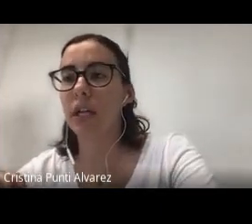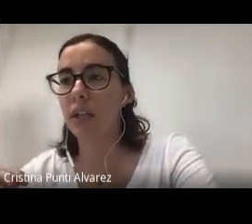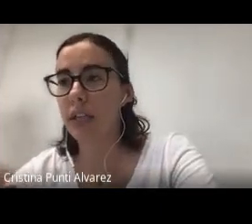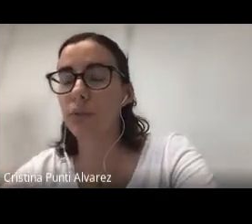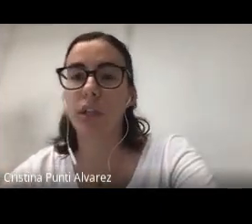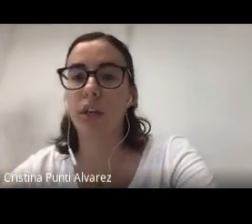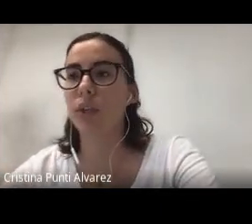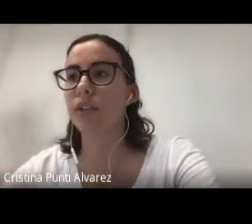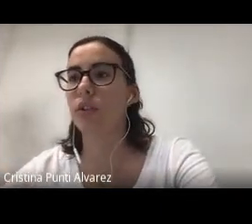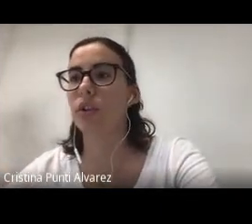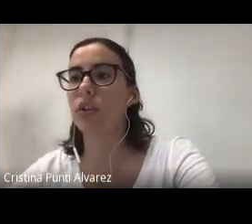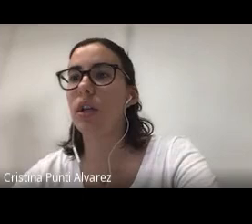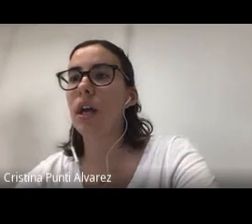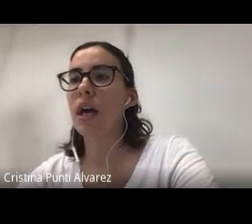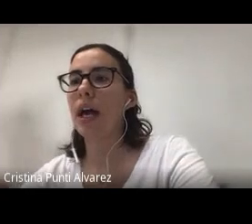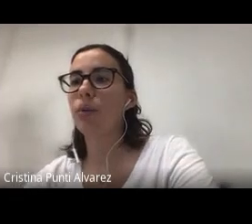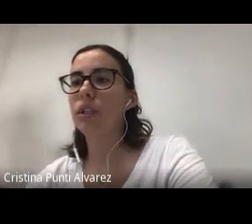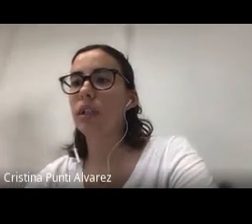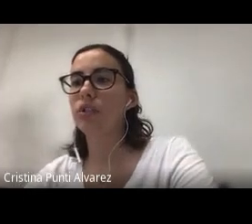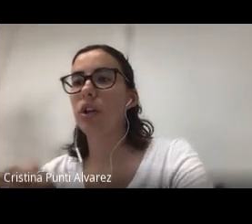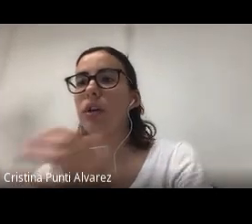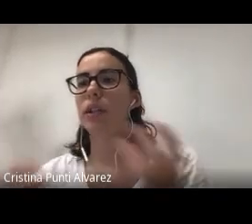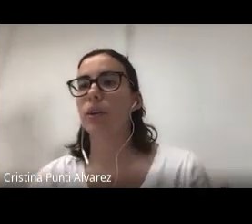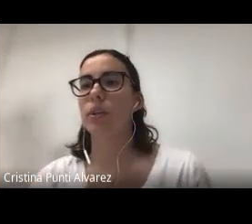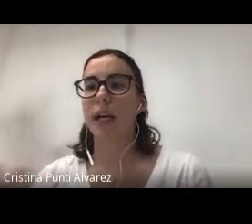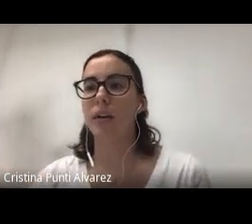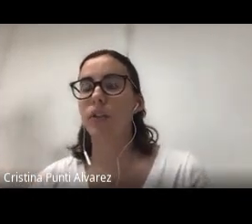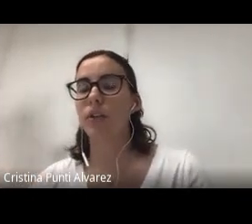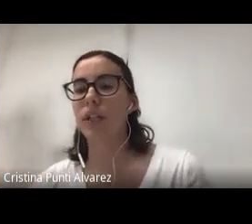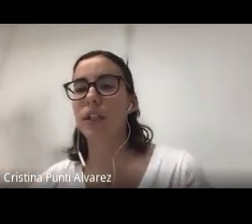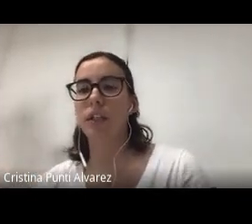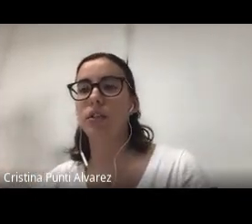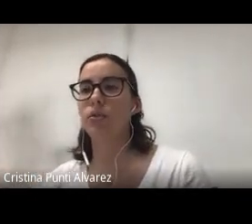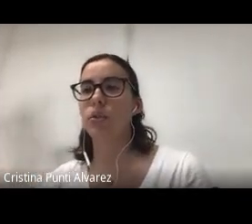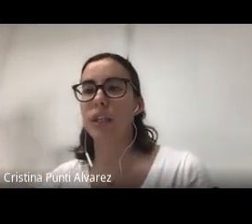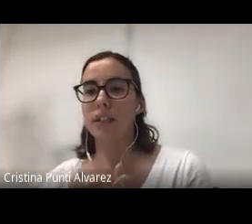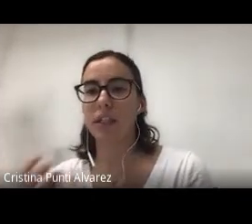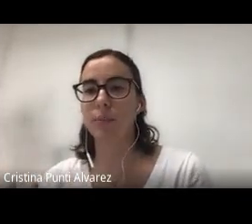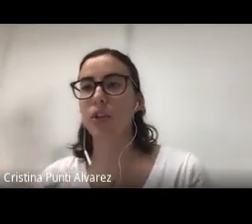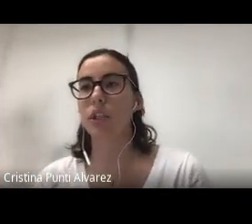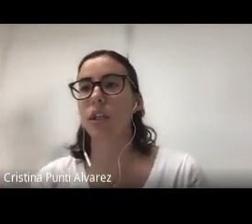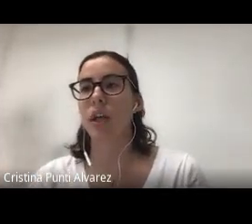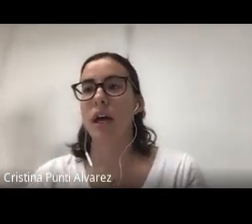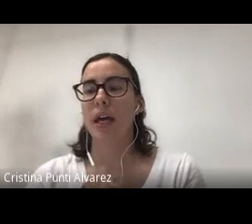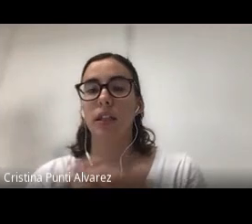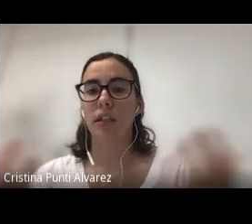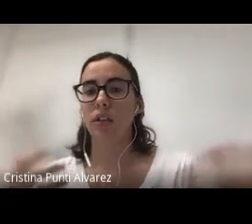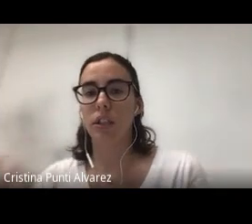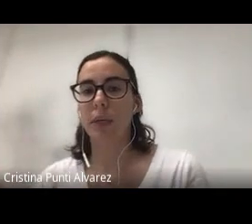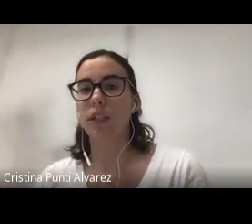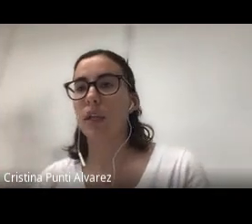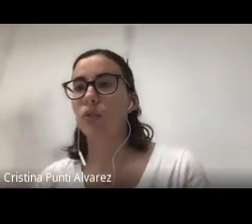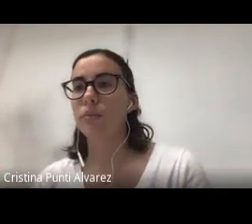start with a quick introduction. I will talk a bit about the background theory needed to understand the project and